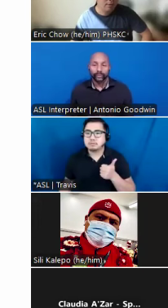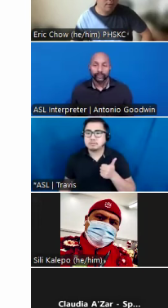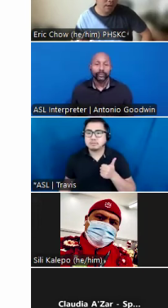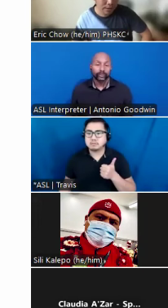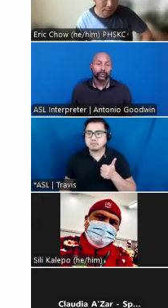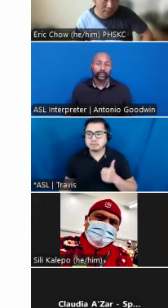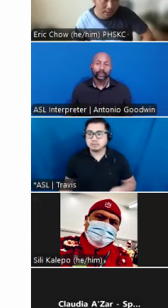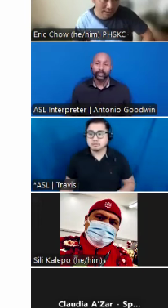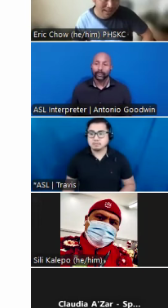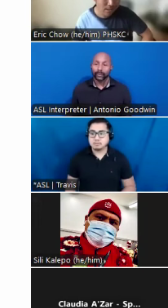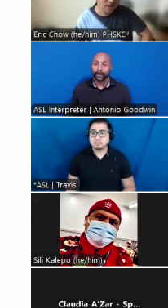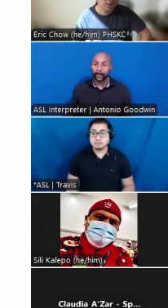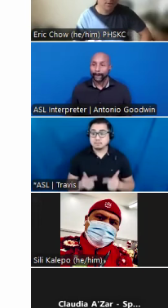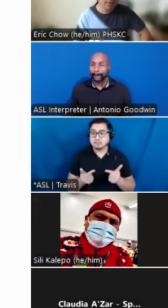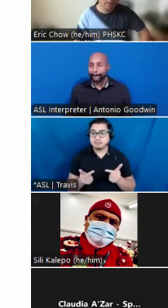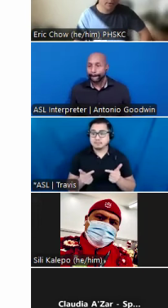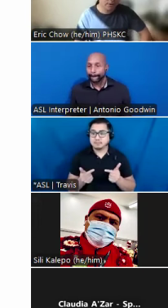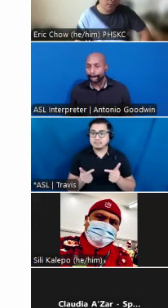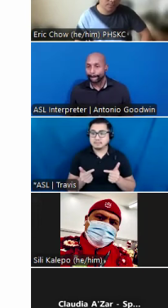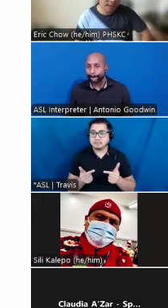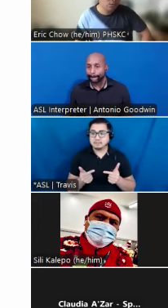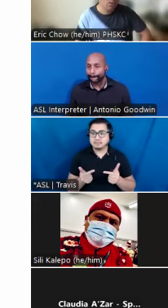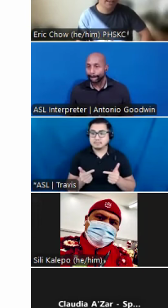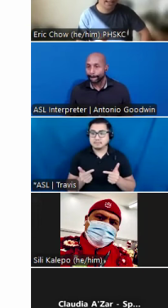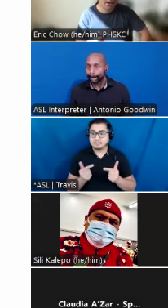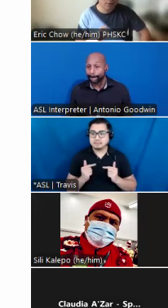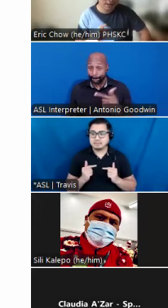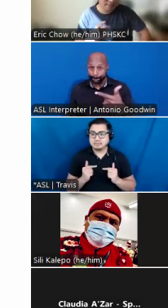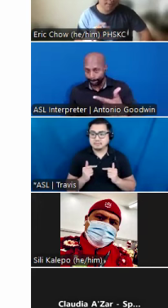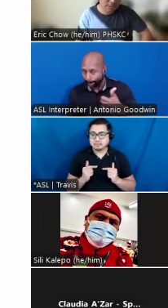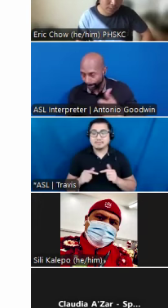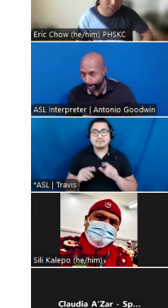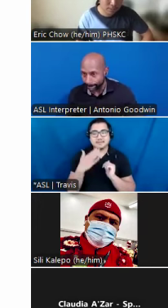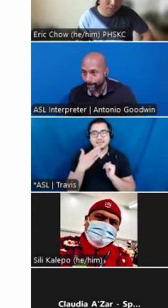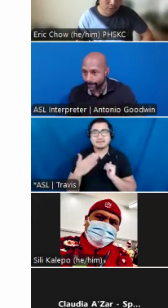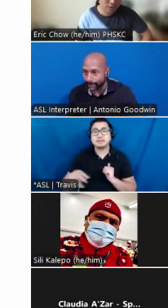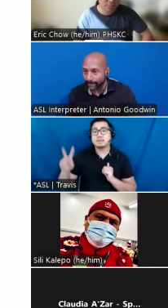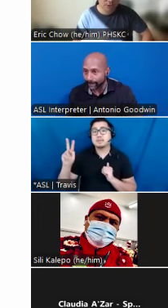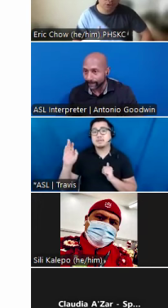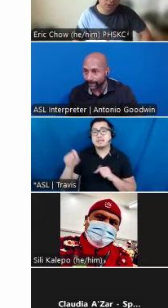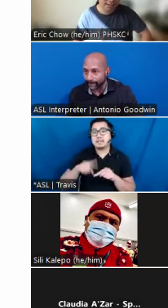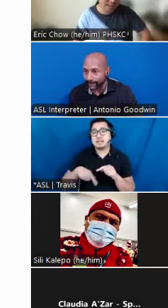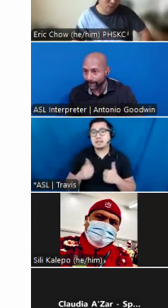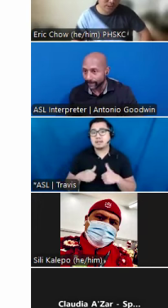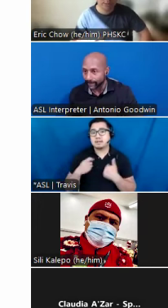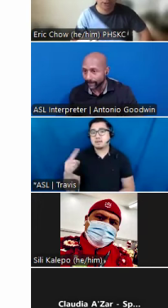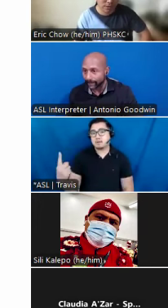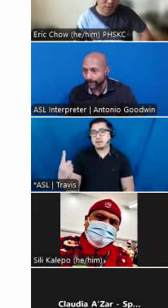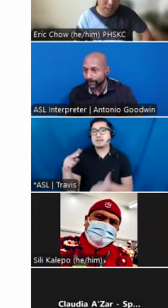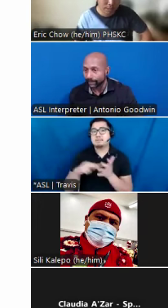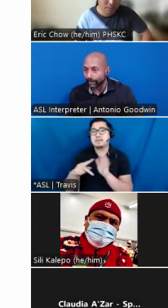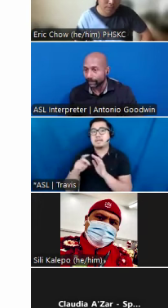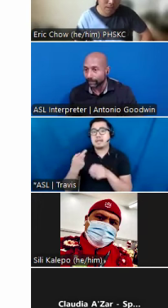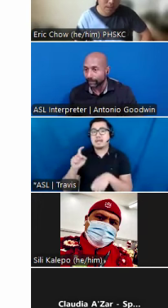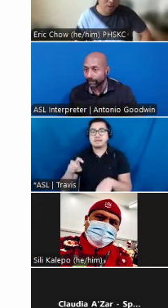Now, viruses cannot survive on their own. That's why they have to infect people to reproduce and transmit to